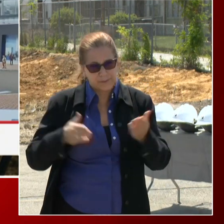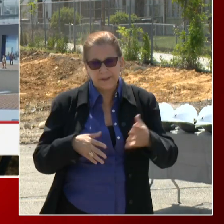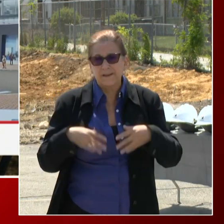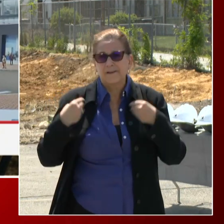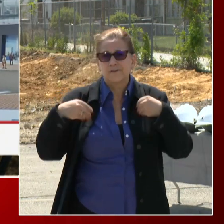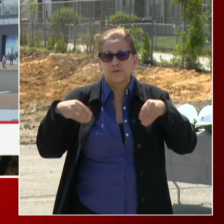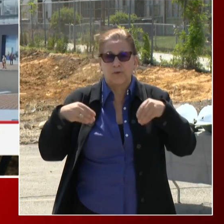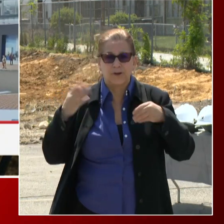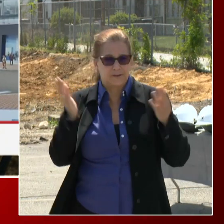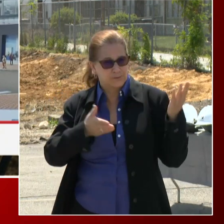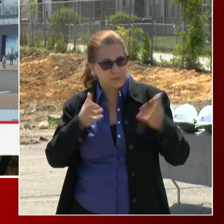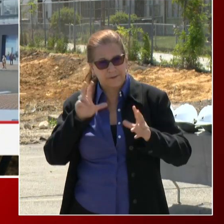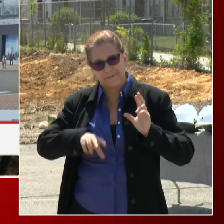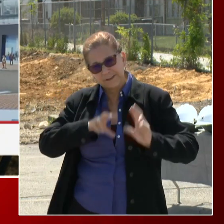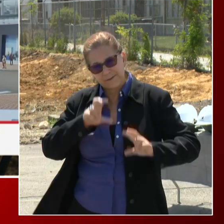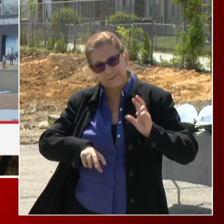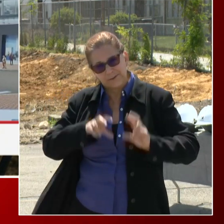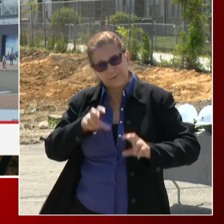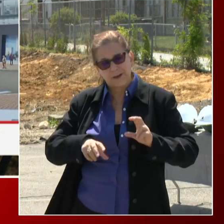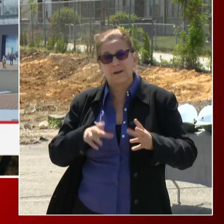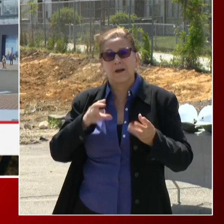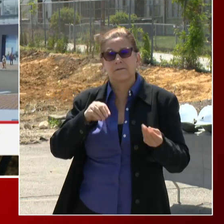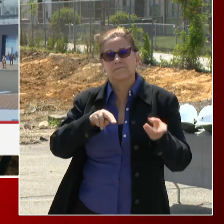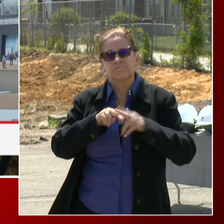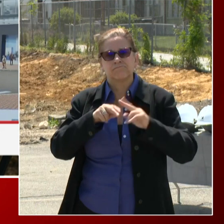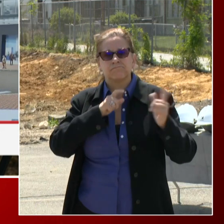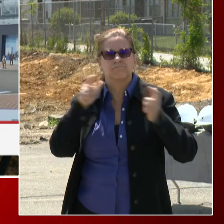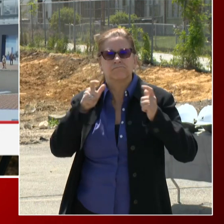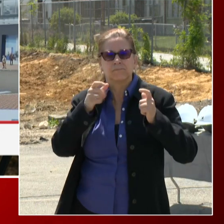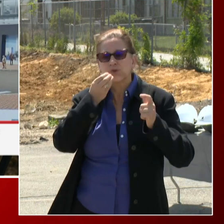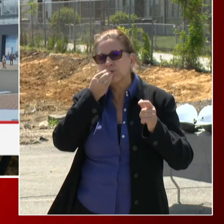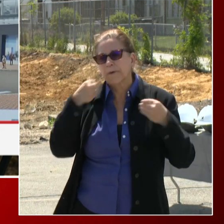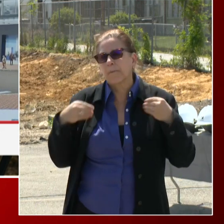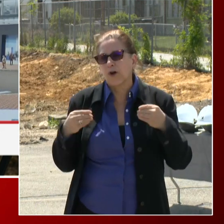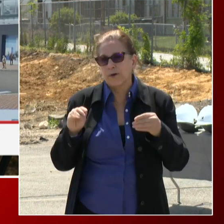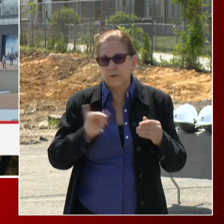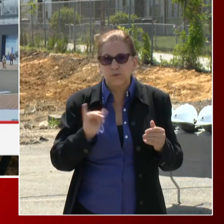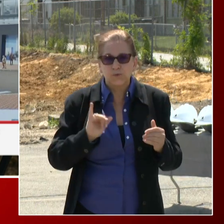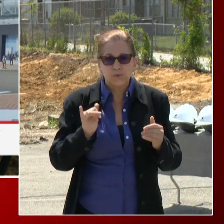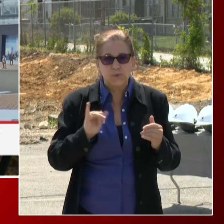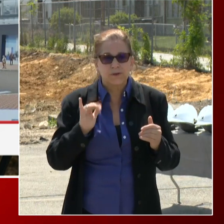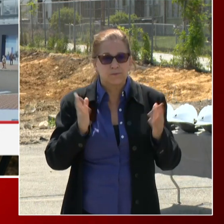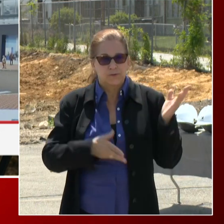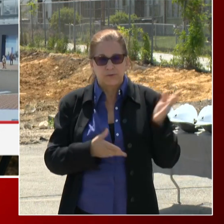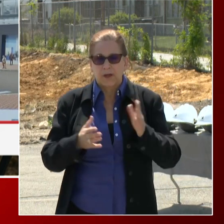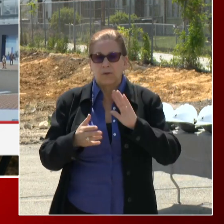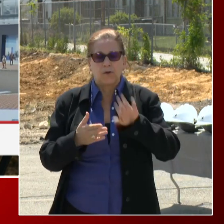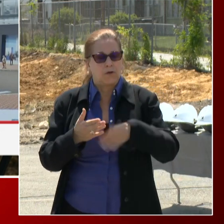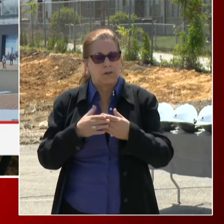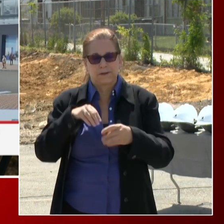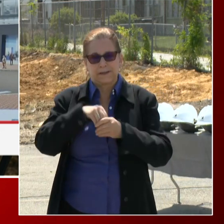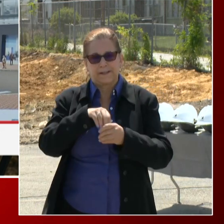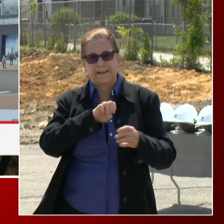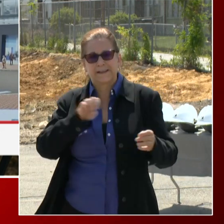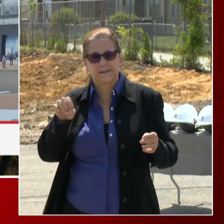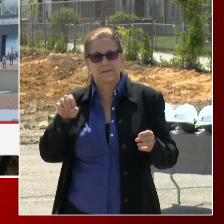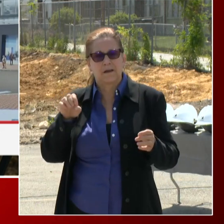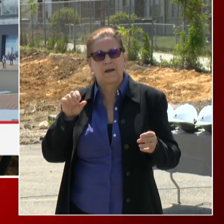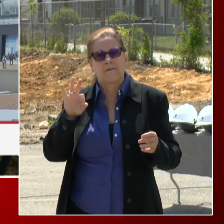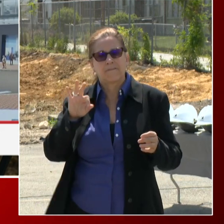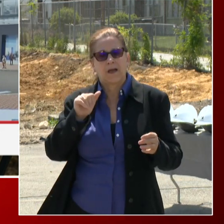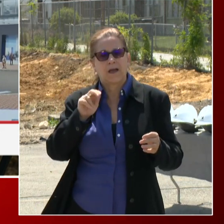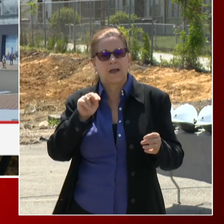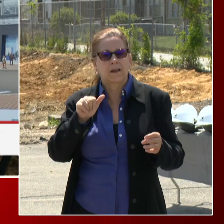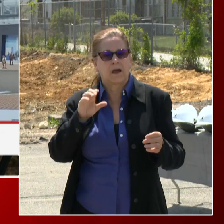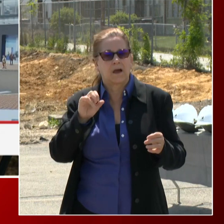a brand new supermarket right here on the site. So the East of the River leasing strategy was something that Mayor put forth a